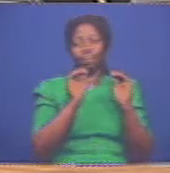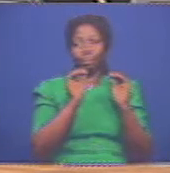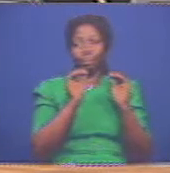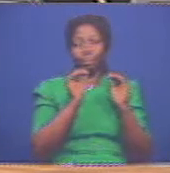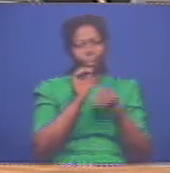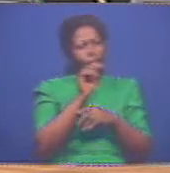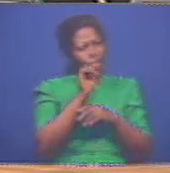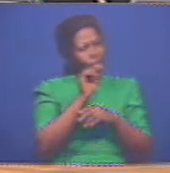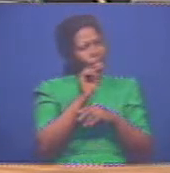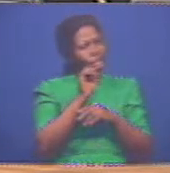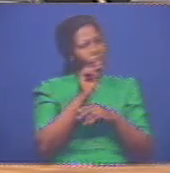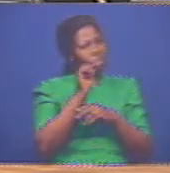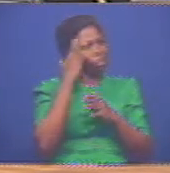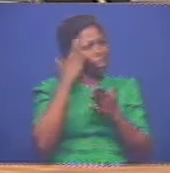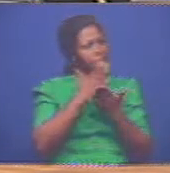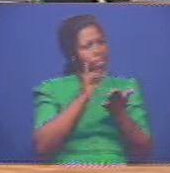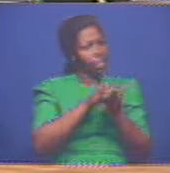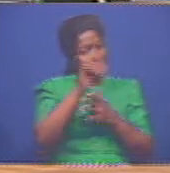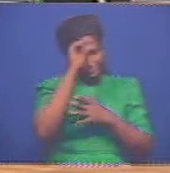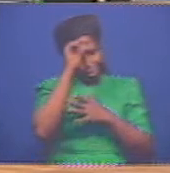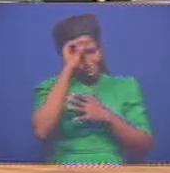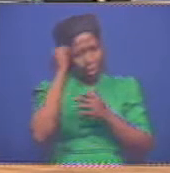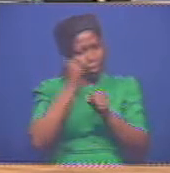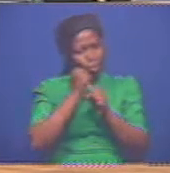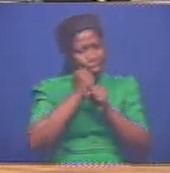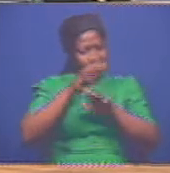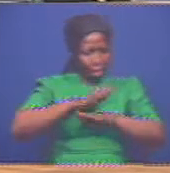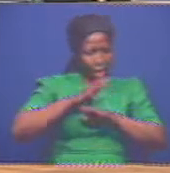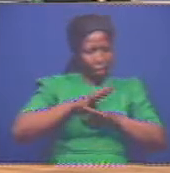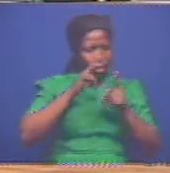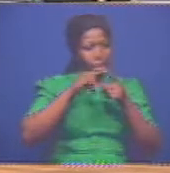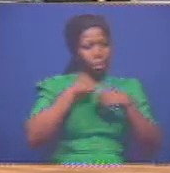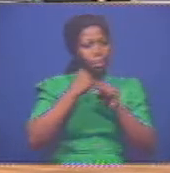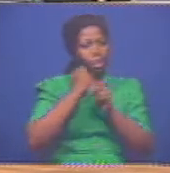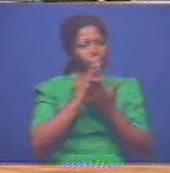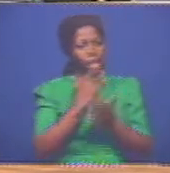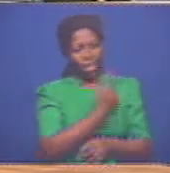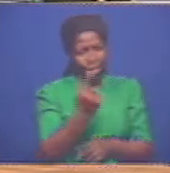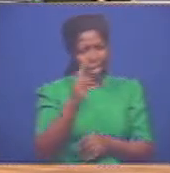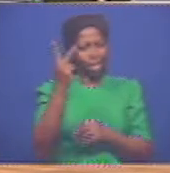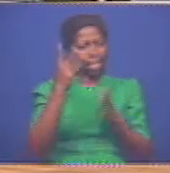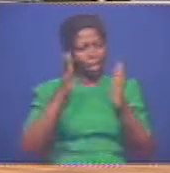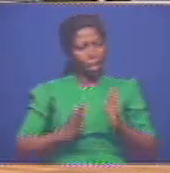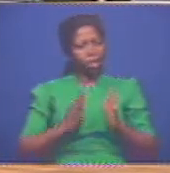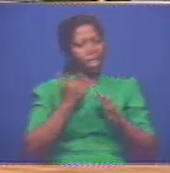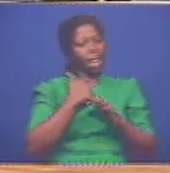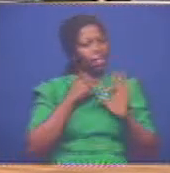Are you convinced that the government is doing enough to ensure that each and every Kenyan is housed decently?